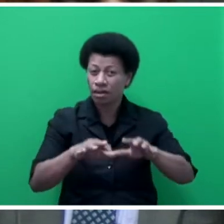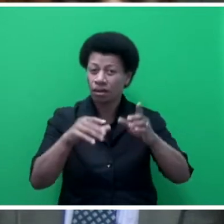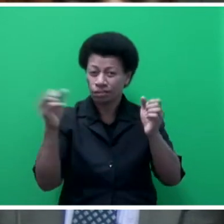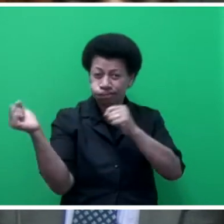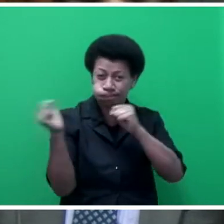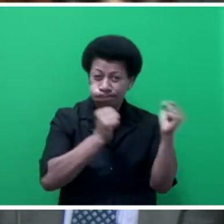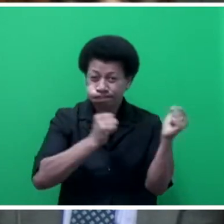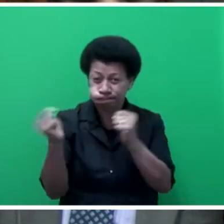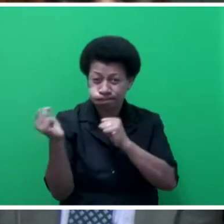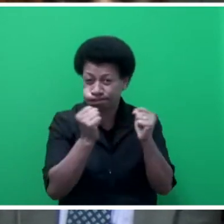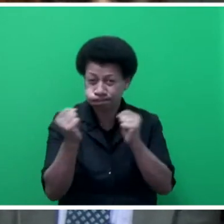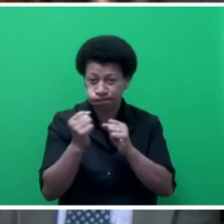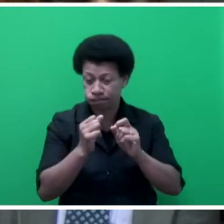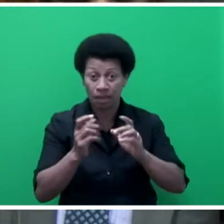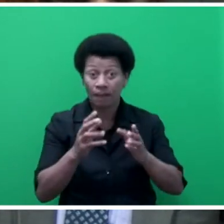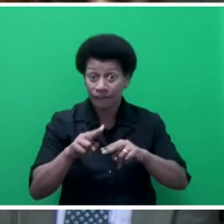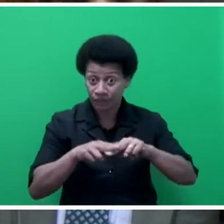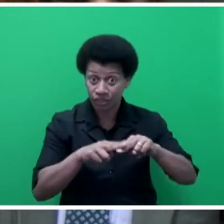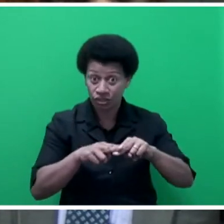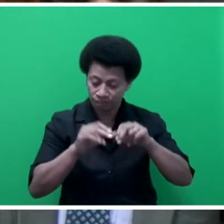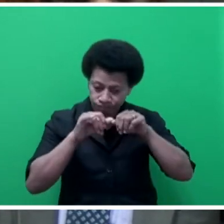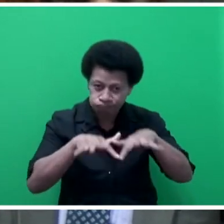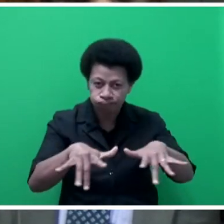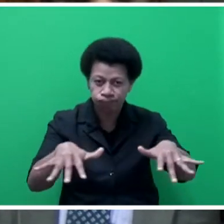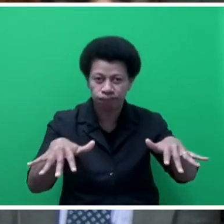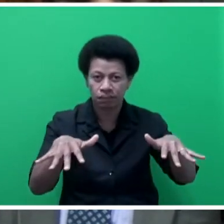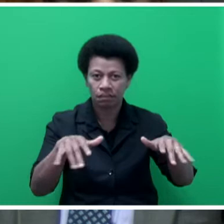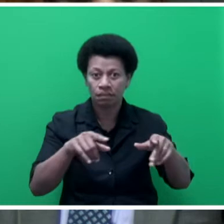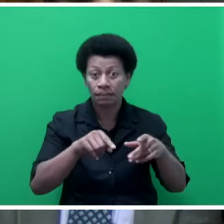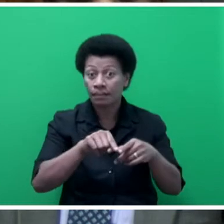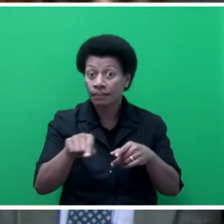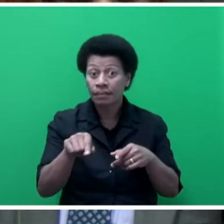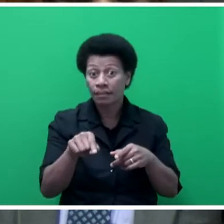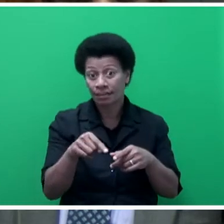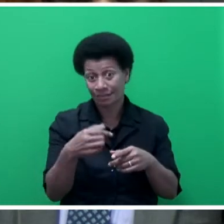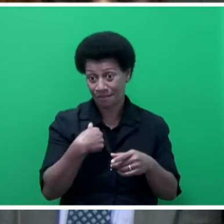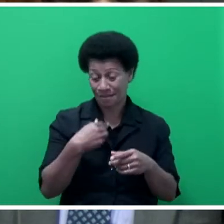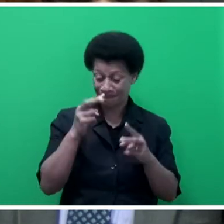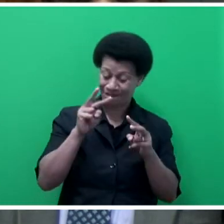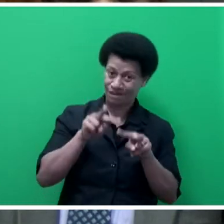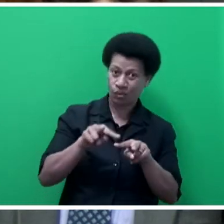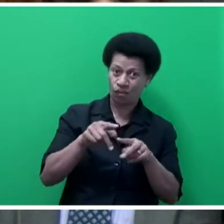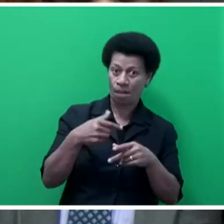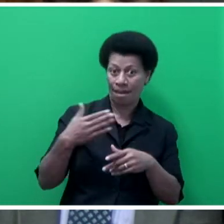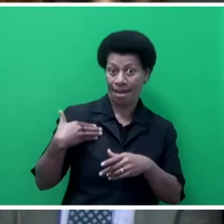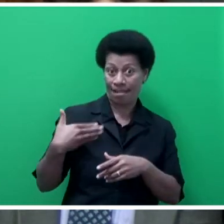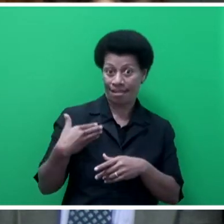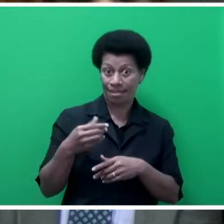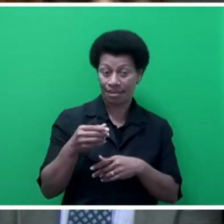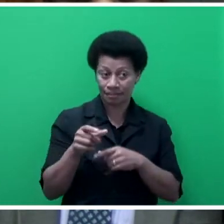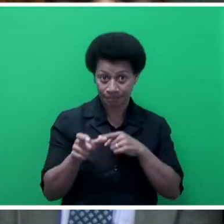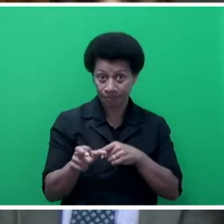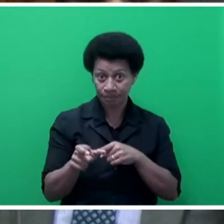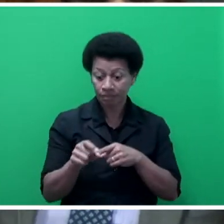and affected significant parts of the country. From a public health perspective, this means that